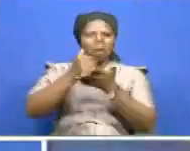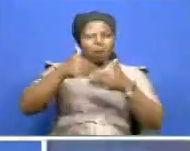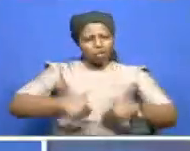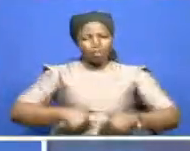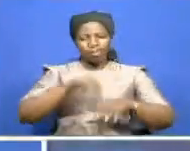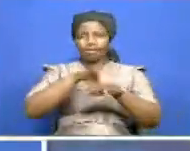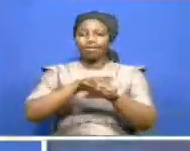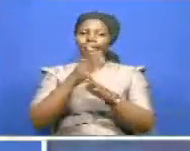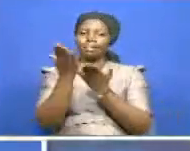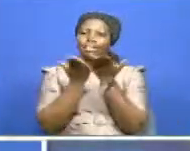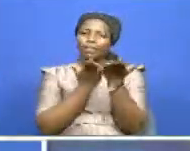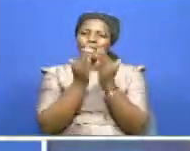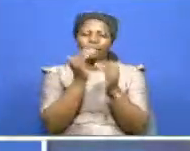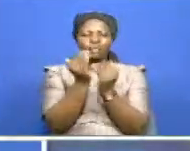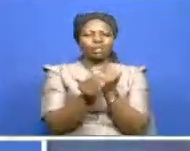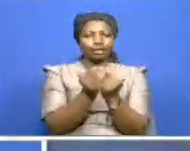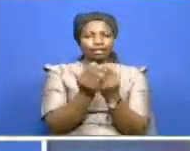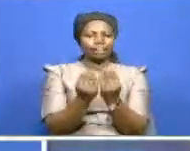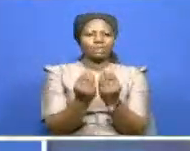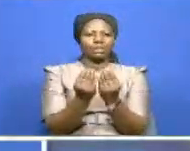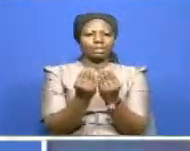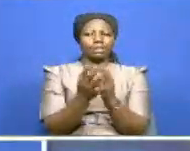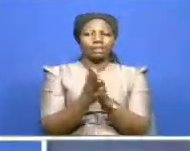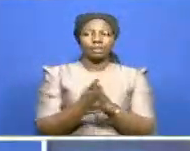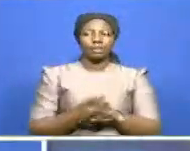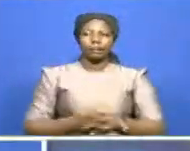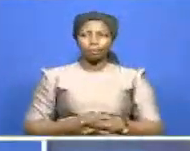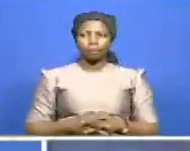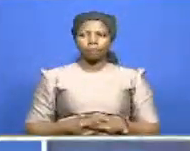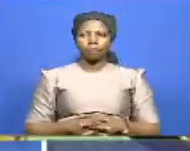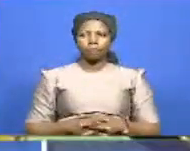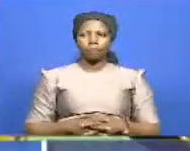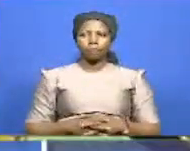service easily. Suleiman Yeri, Channel 1 News.